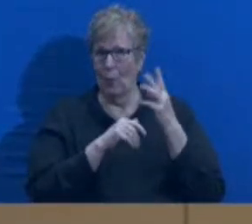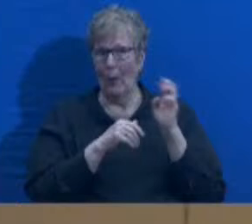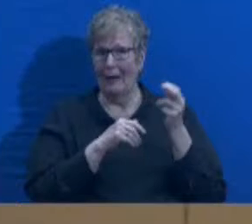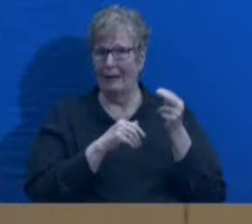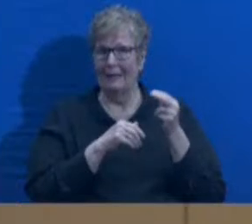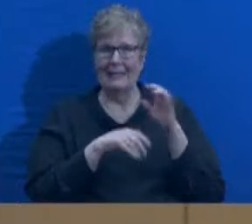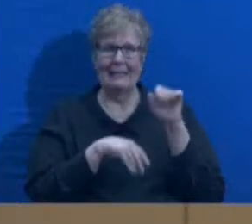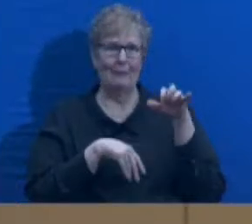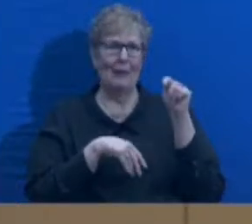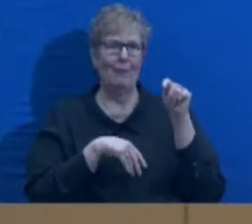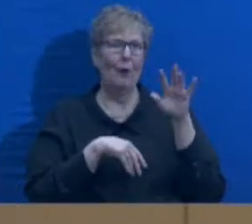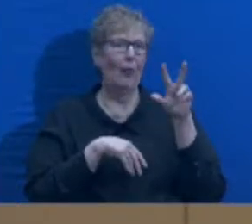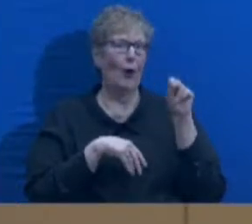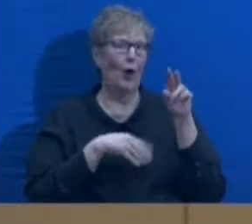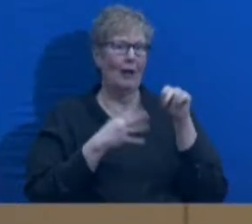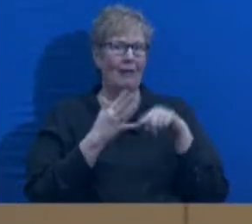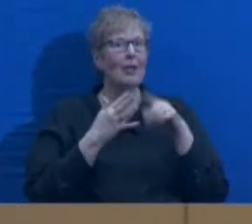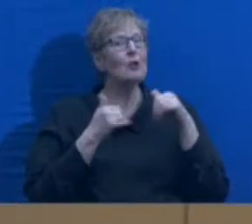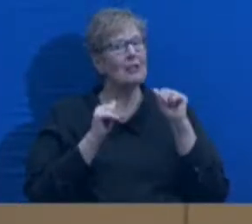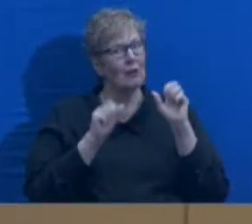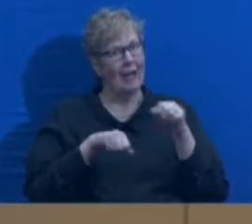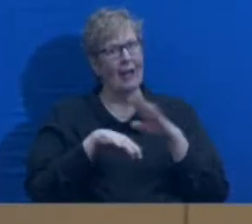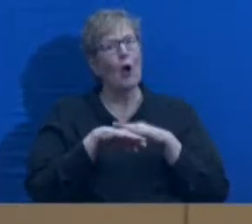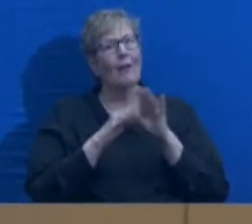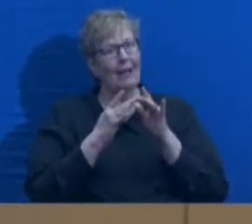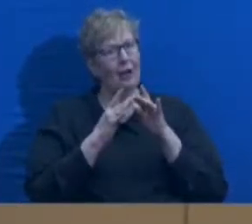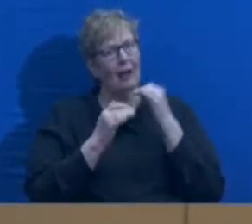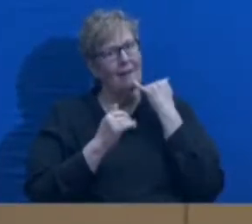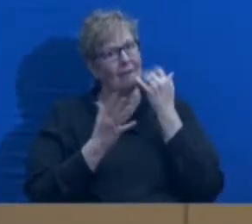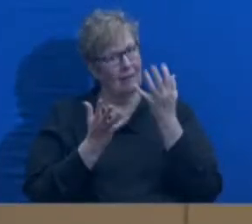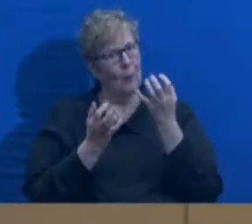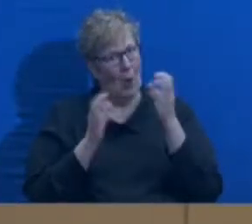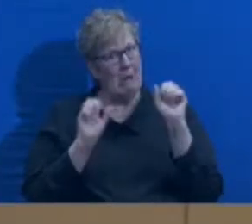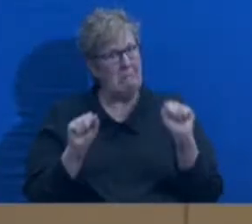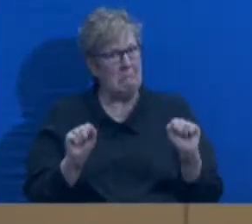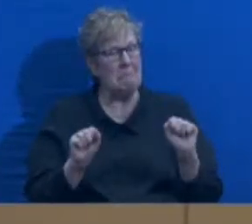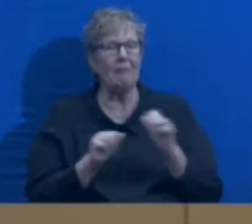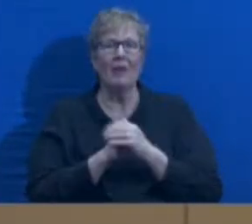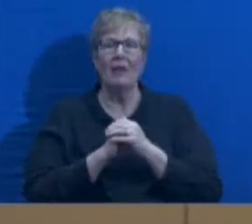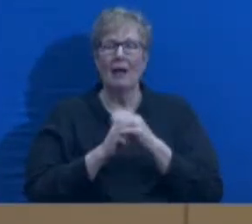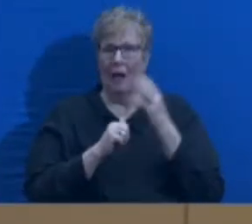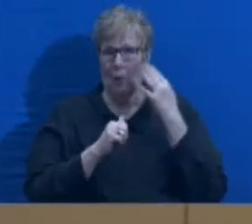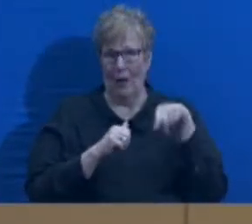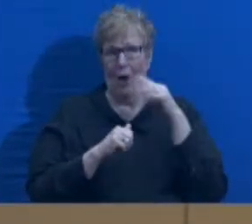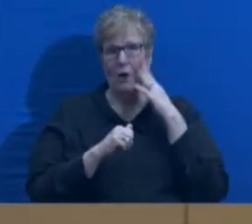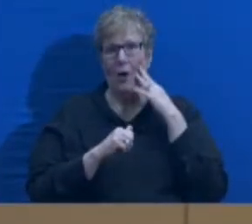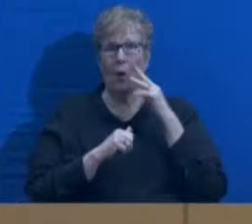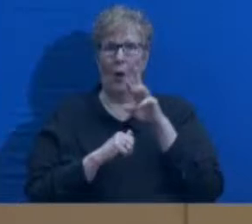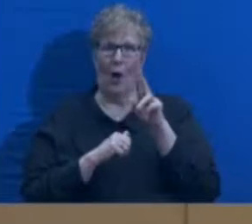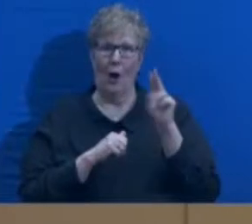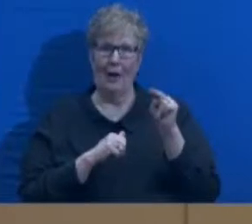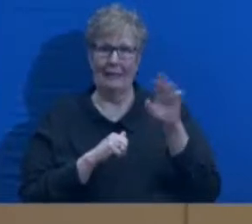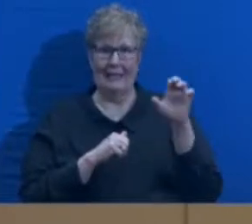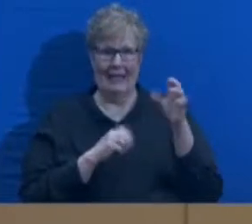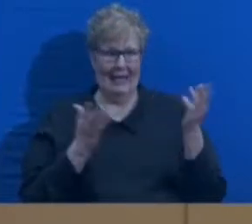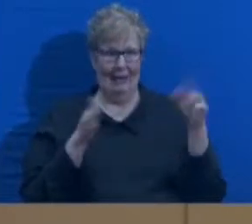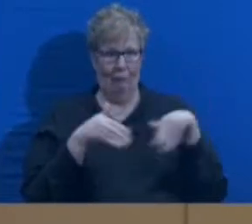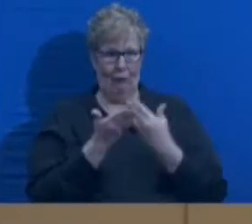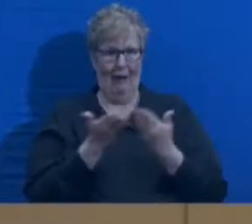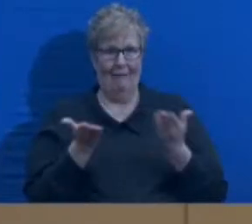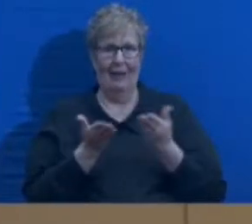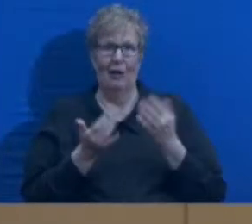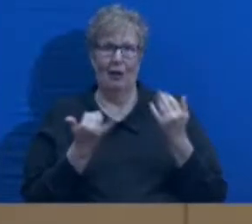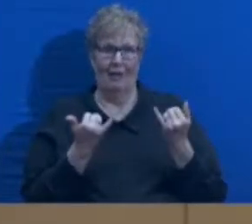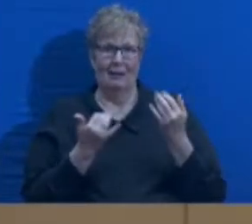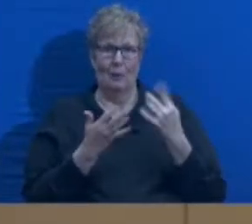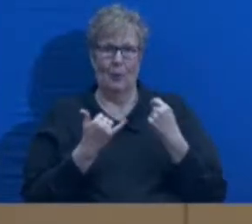September 30th, and you can still take it online if you choose to do so. As we all know, the RNC is here this weekend for their major